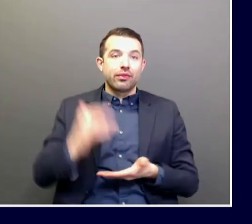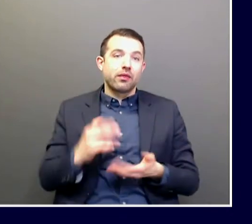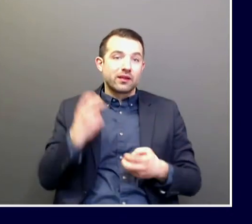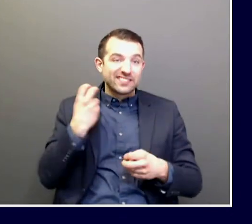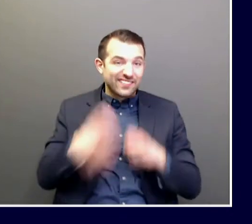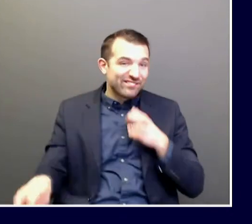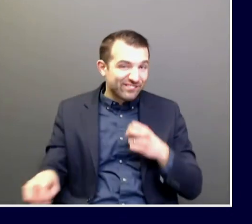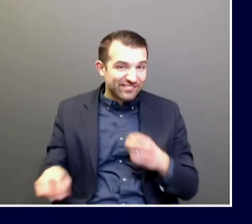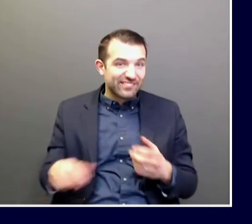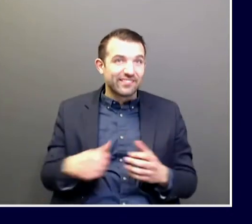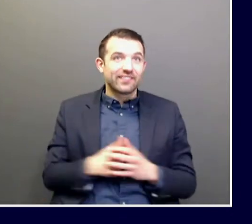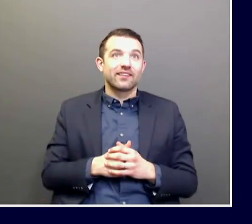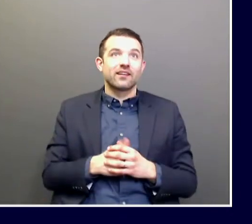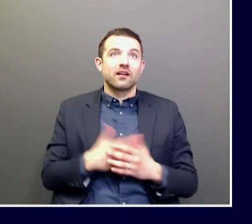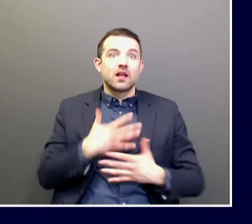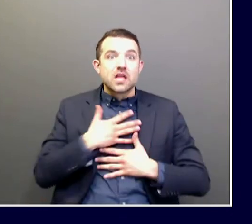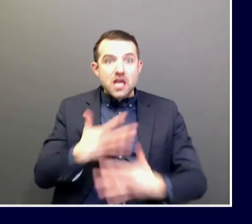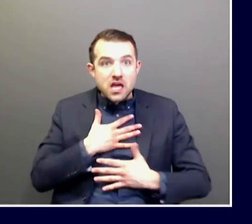these sites.